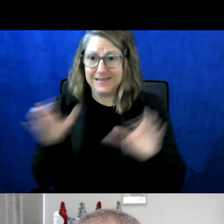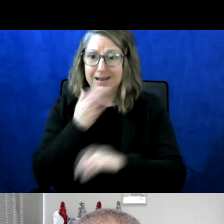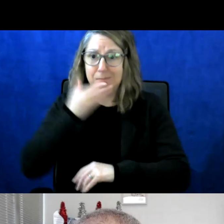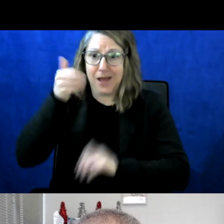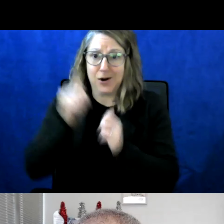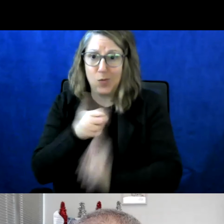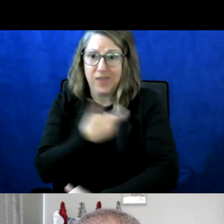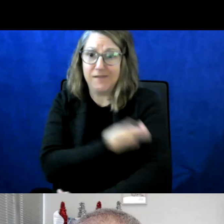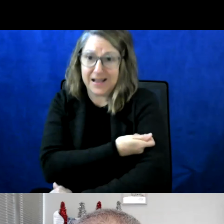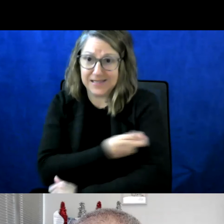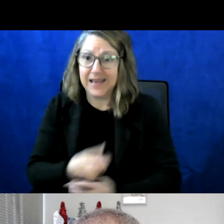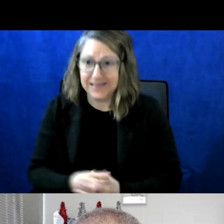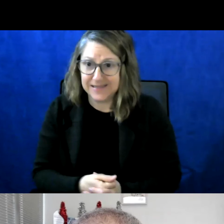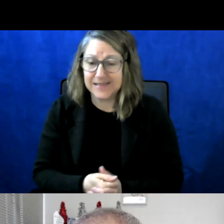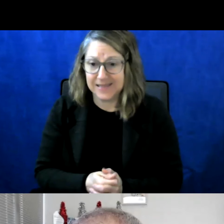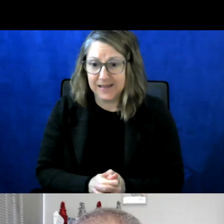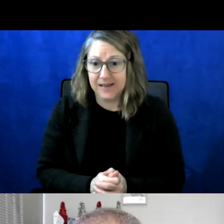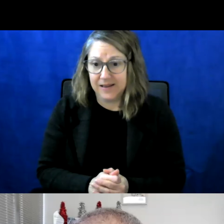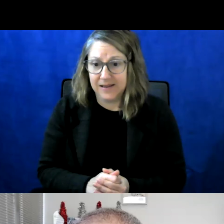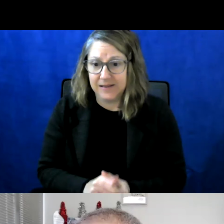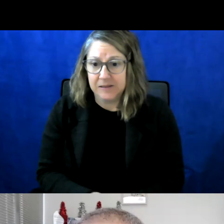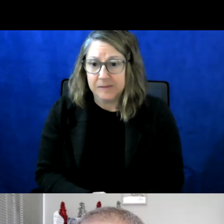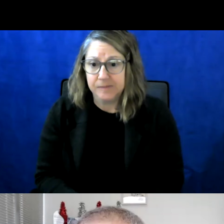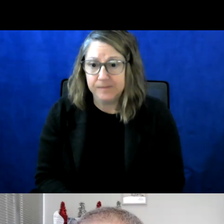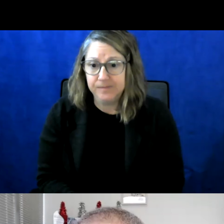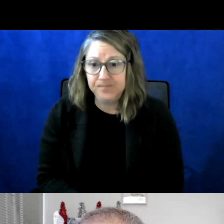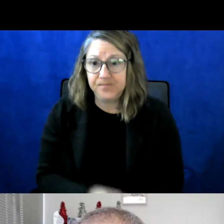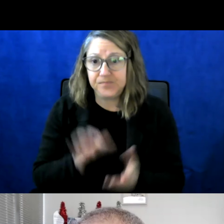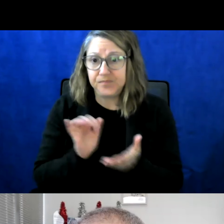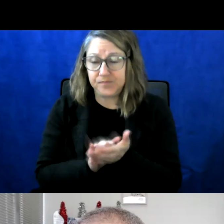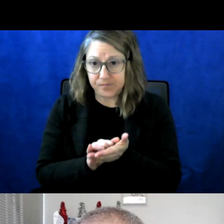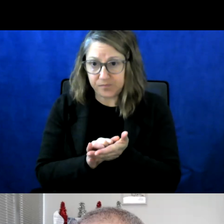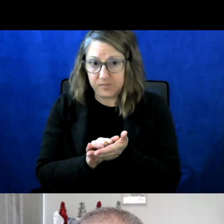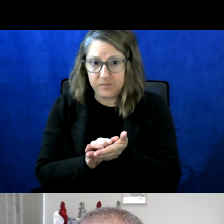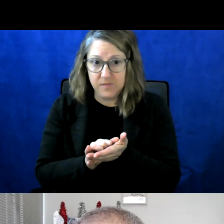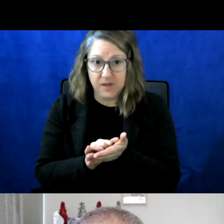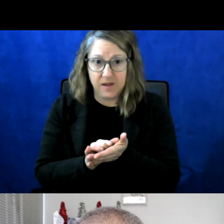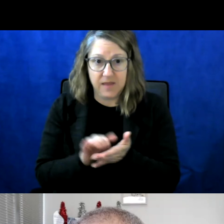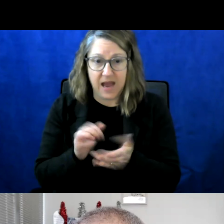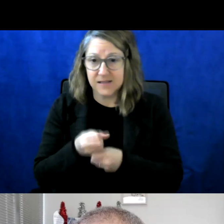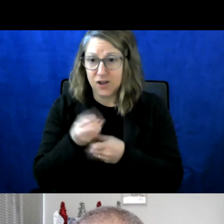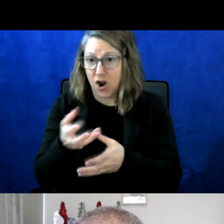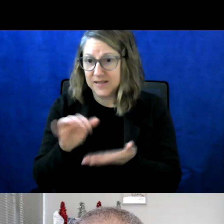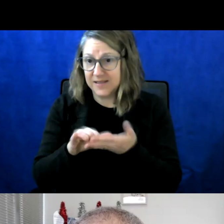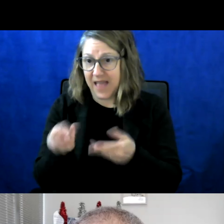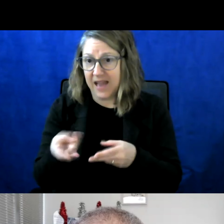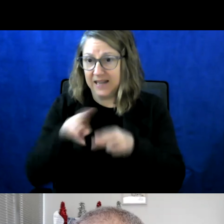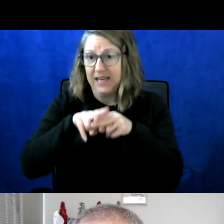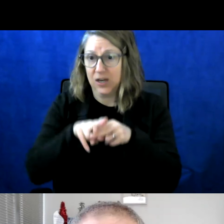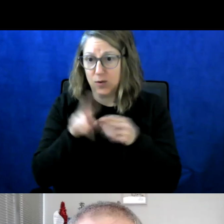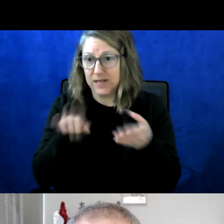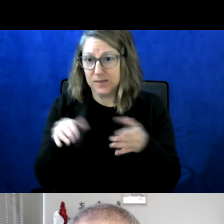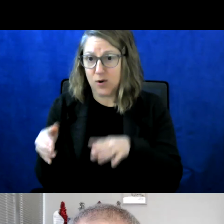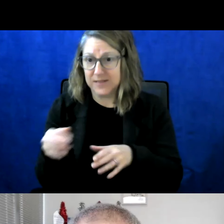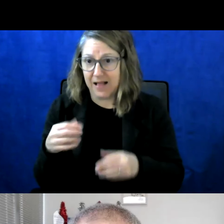in just getting people vaccinated as well, and that's contributing to that increased mortality